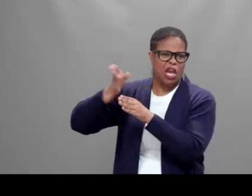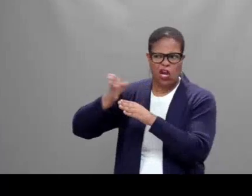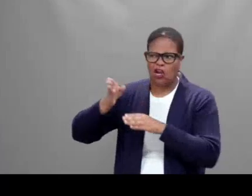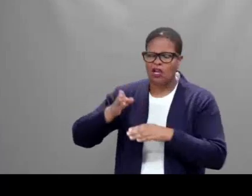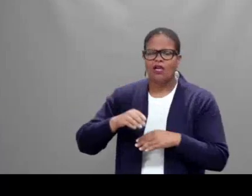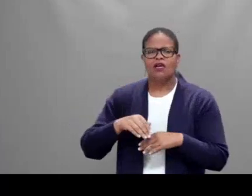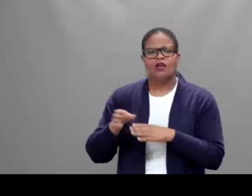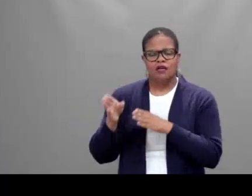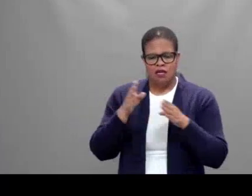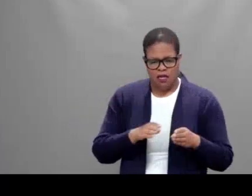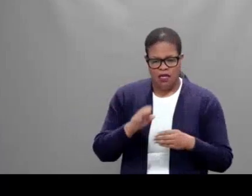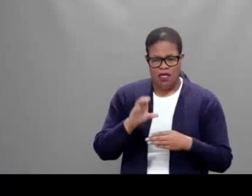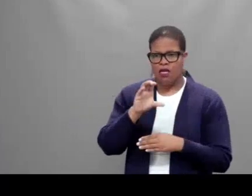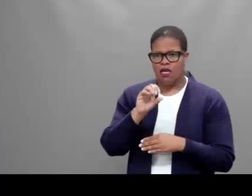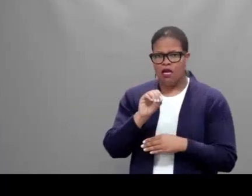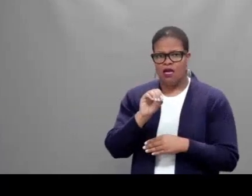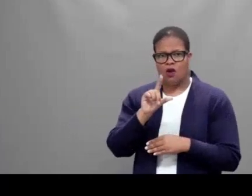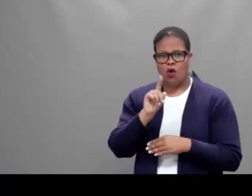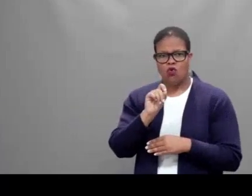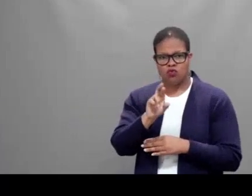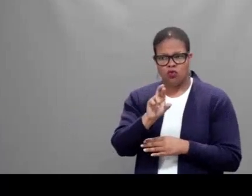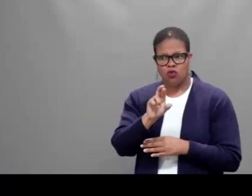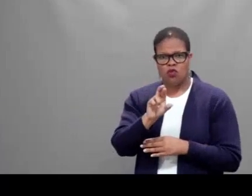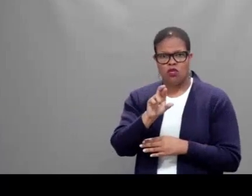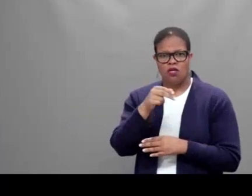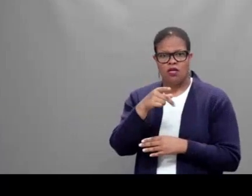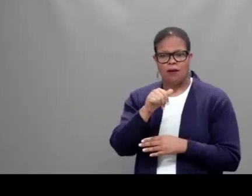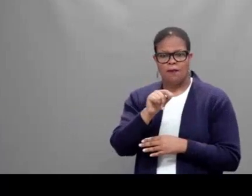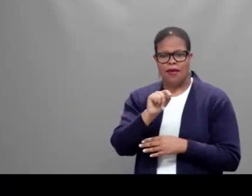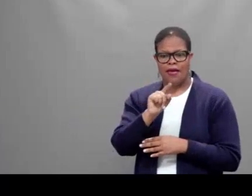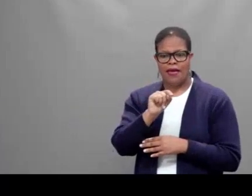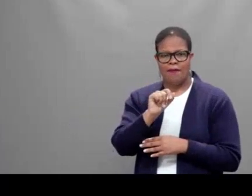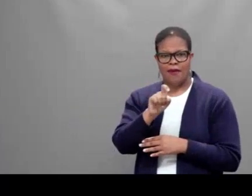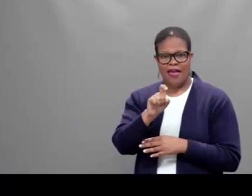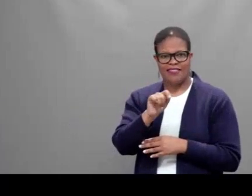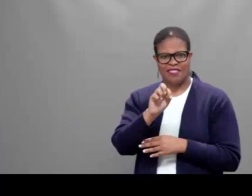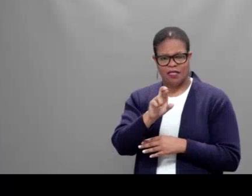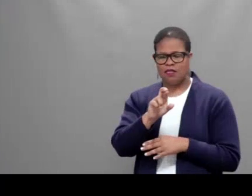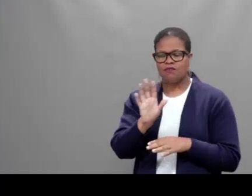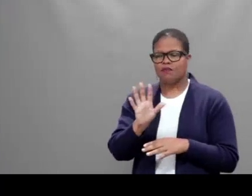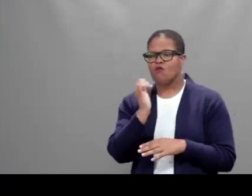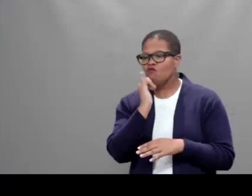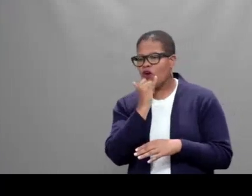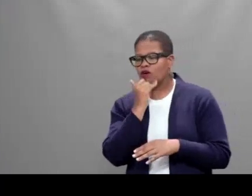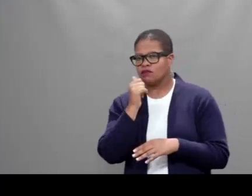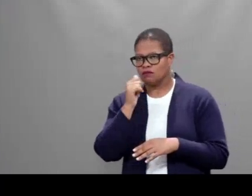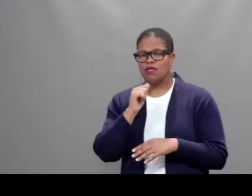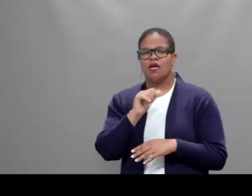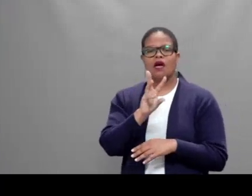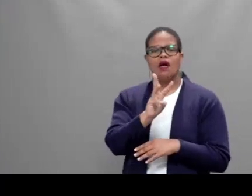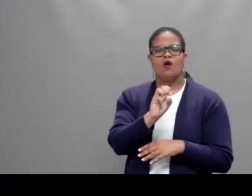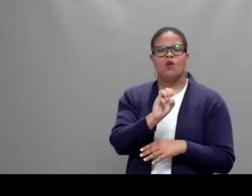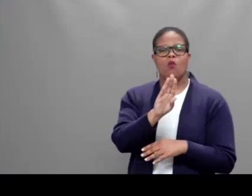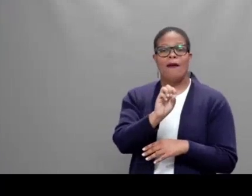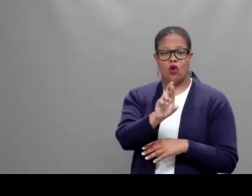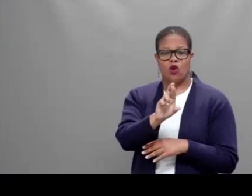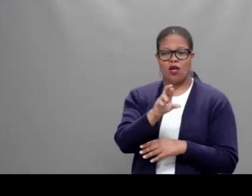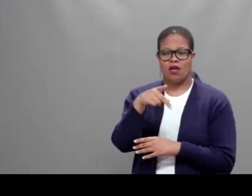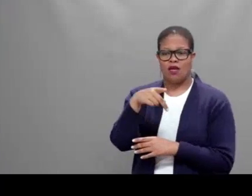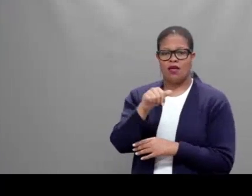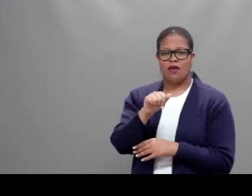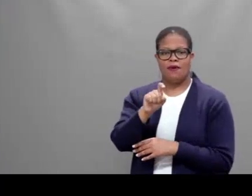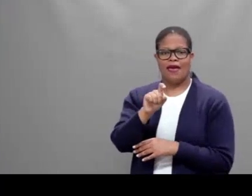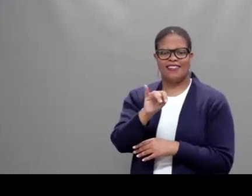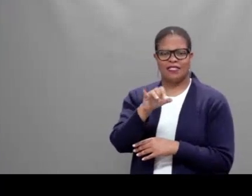Coulter Paxton, Weber Paxton. She is, Coulter's the old man. Weber, she's still here and